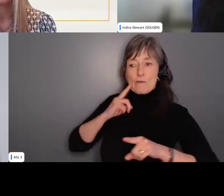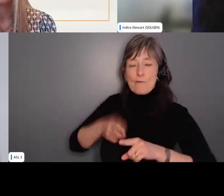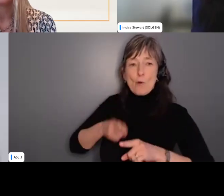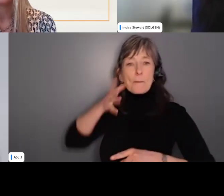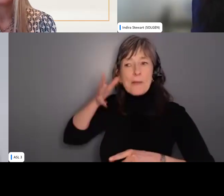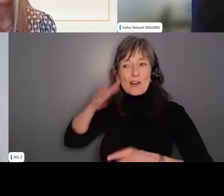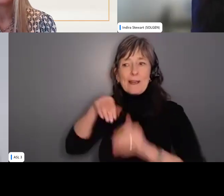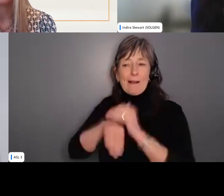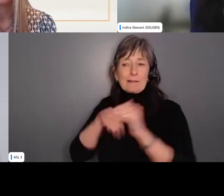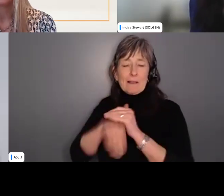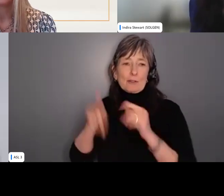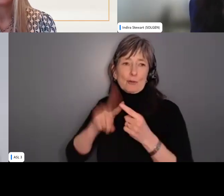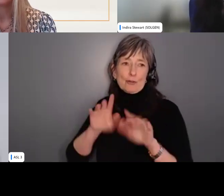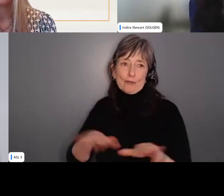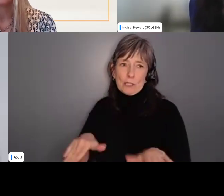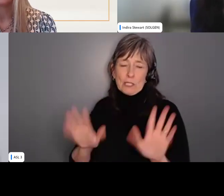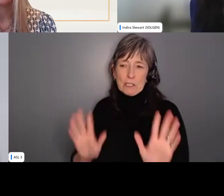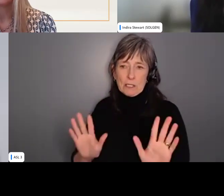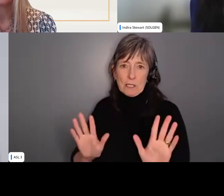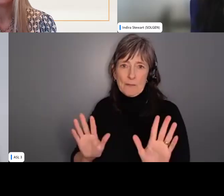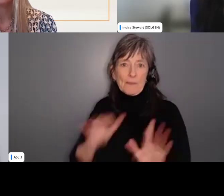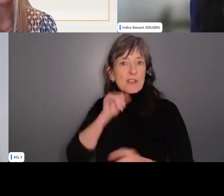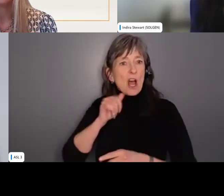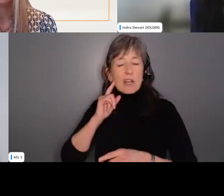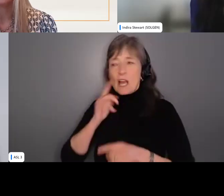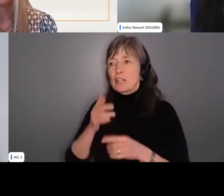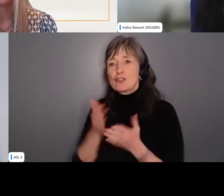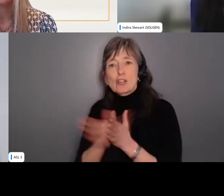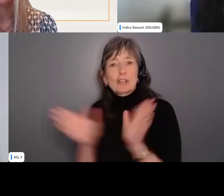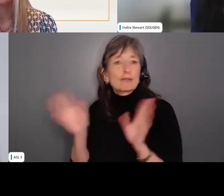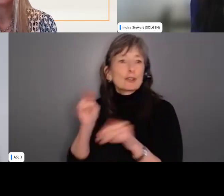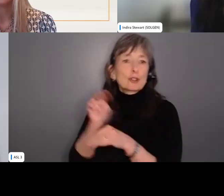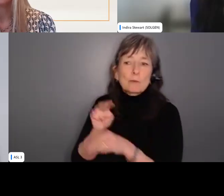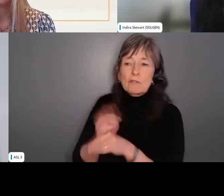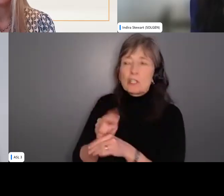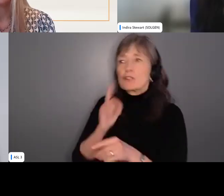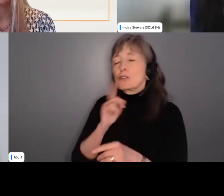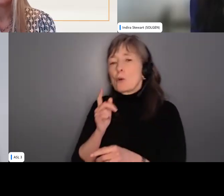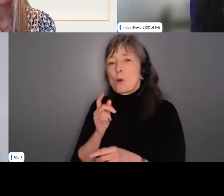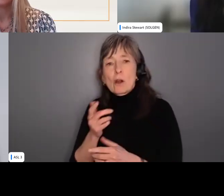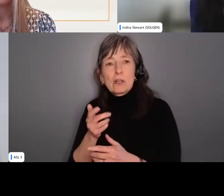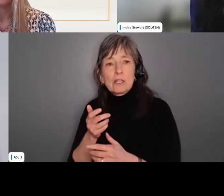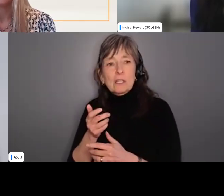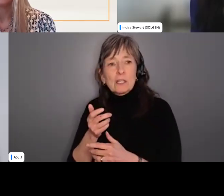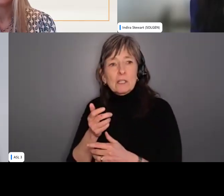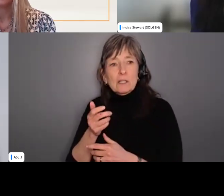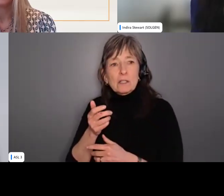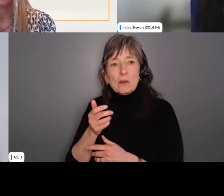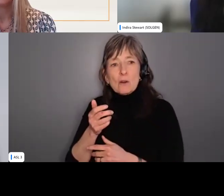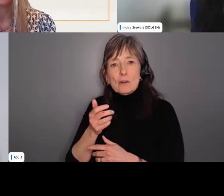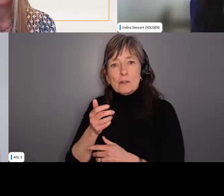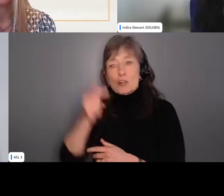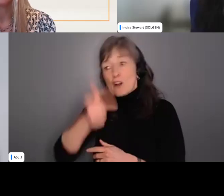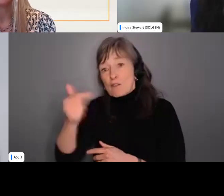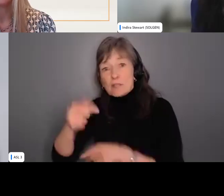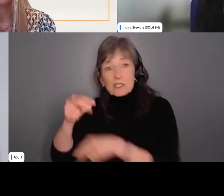there, not just being under the care or supervision or interaction of Children's Aid. I can certainly